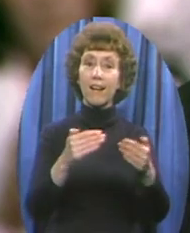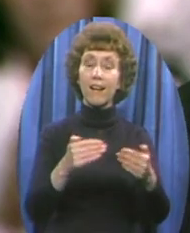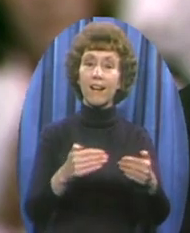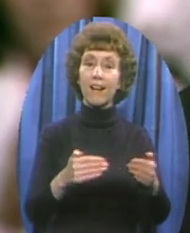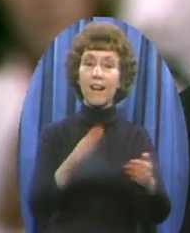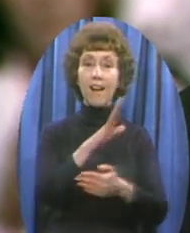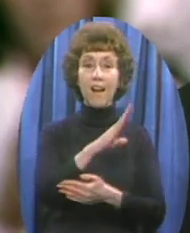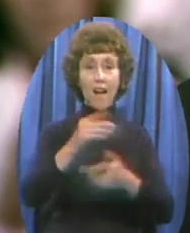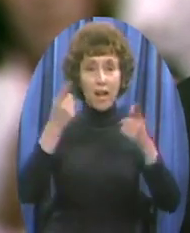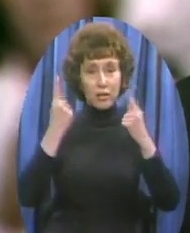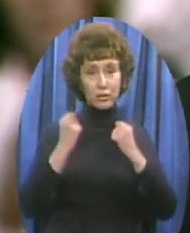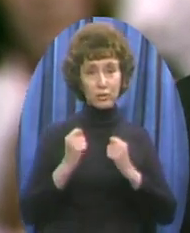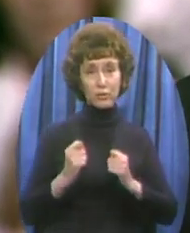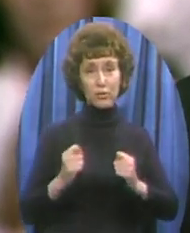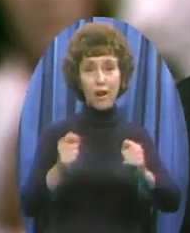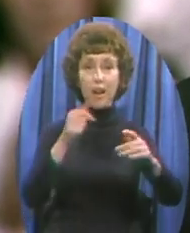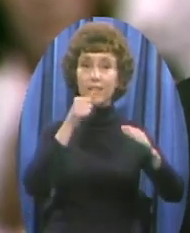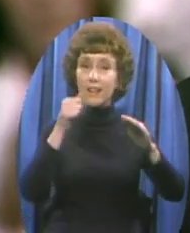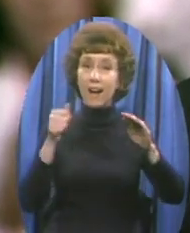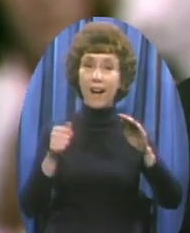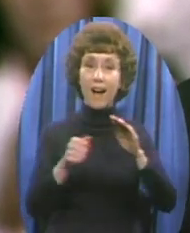ahead and try to hide the